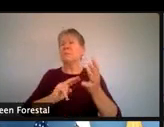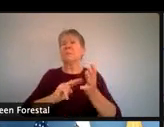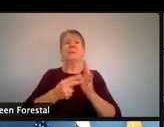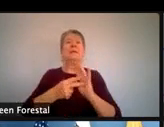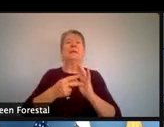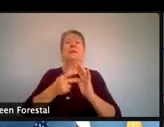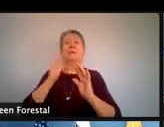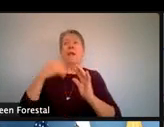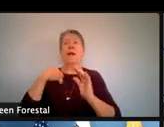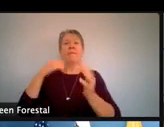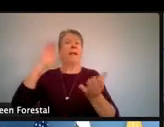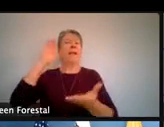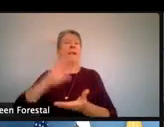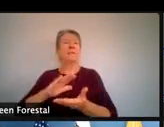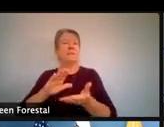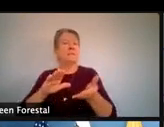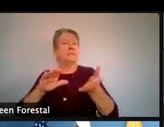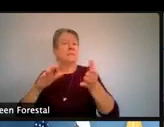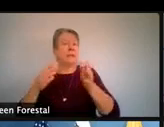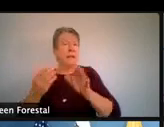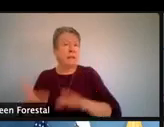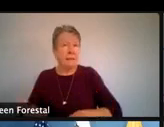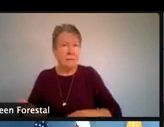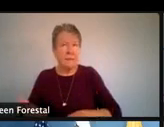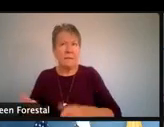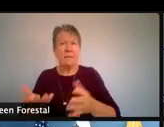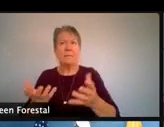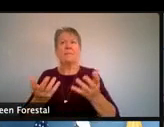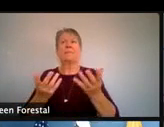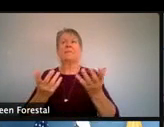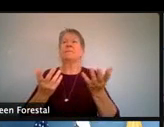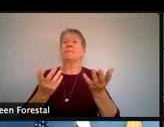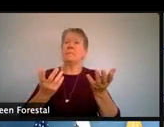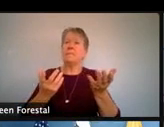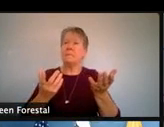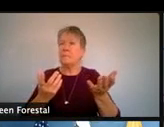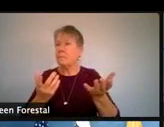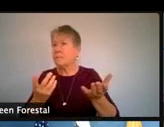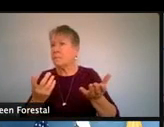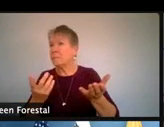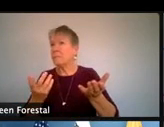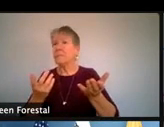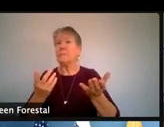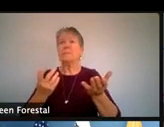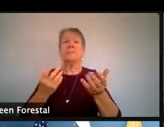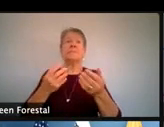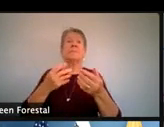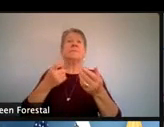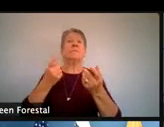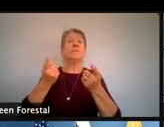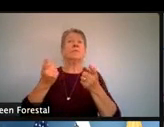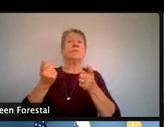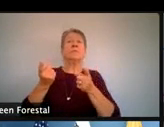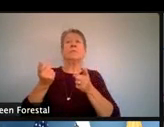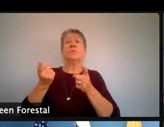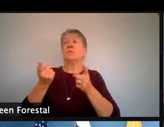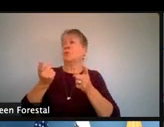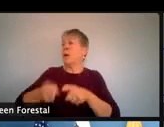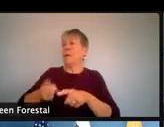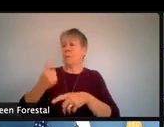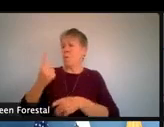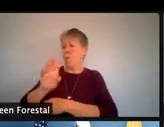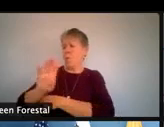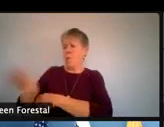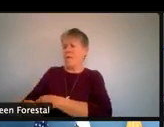when we see hospitalizations and we know the lag associated with someone who's coming in the door, and I mentioned earlier the